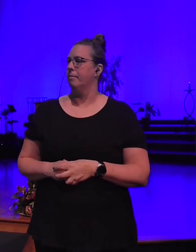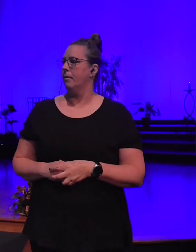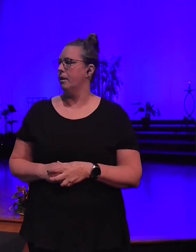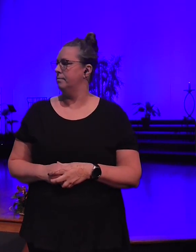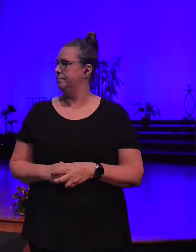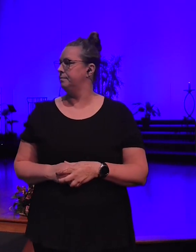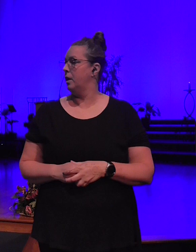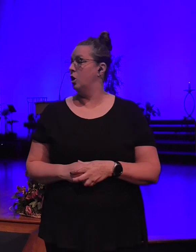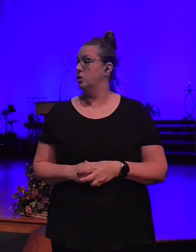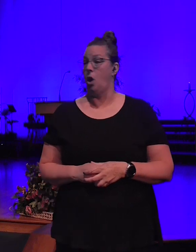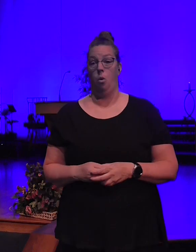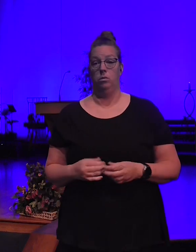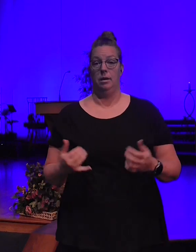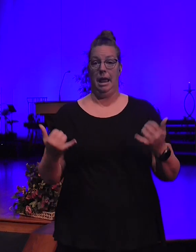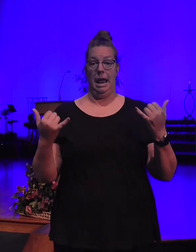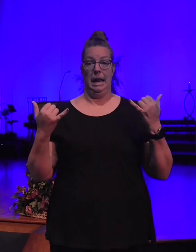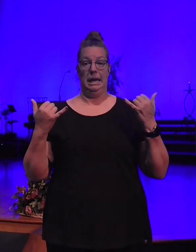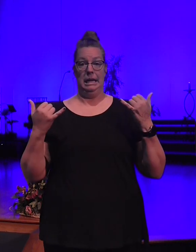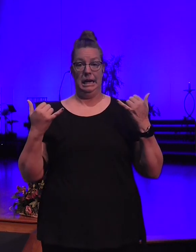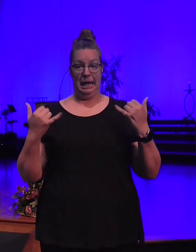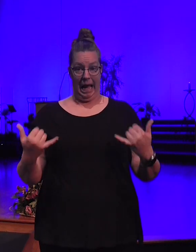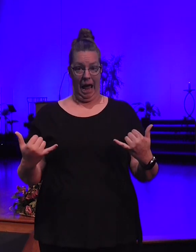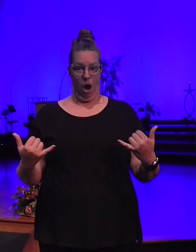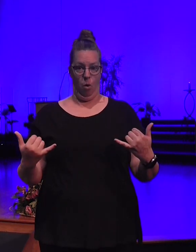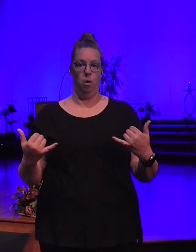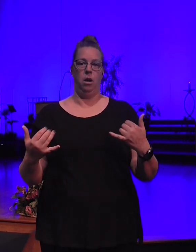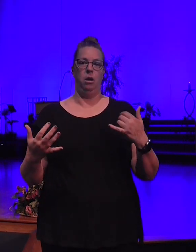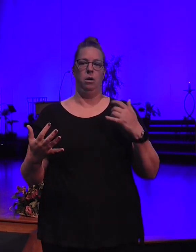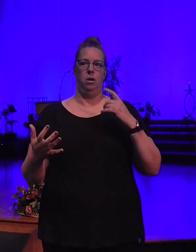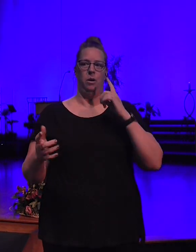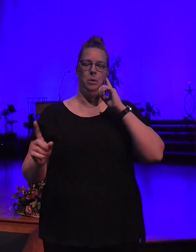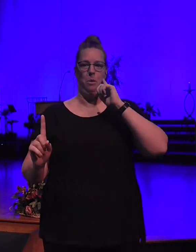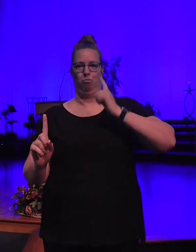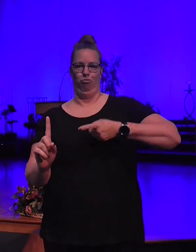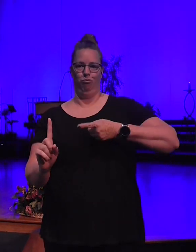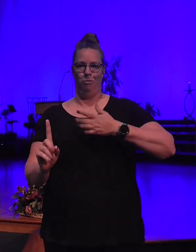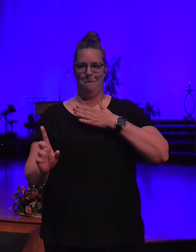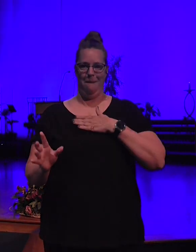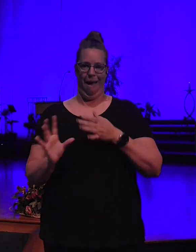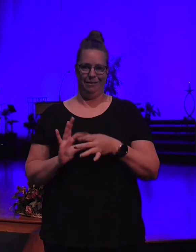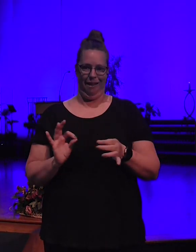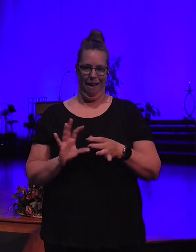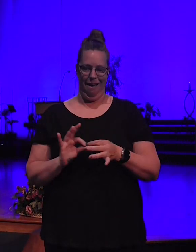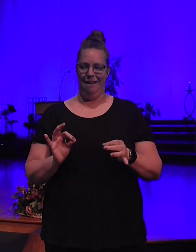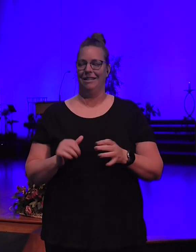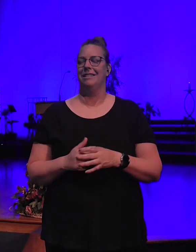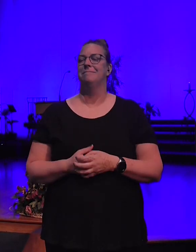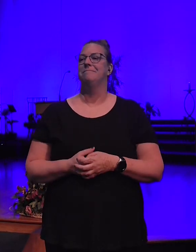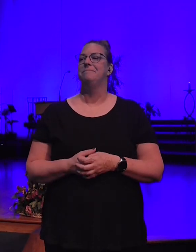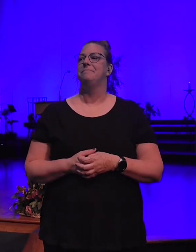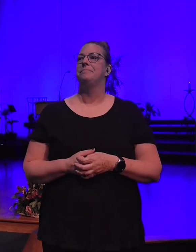So now we're going to go to the points of the talk. So the first one is,